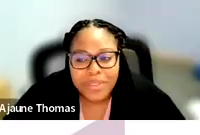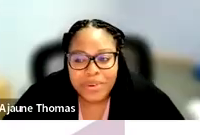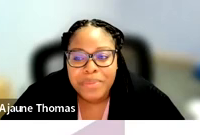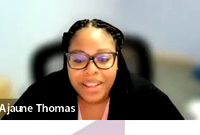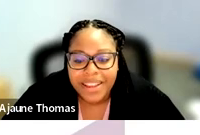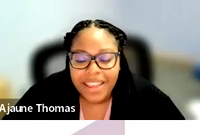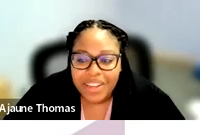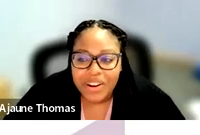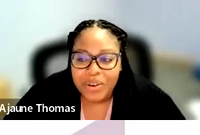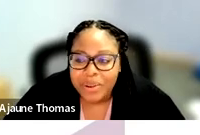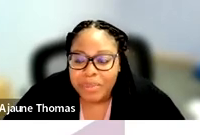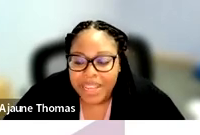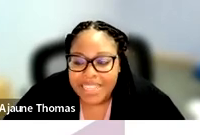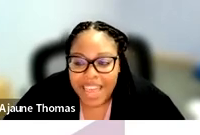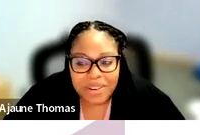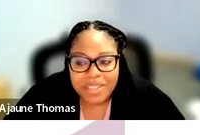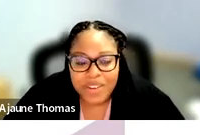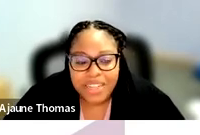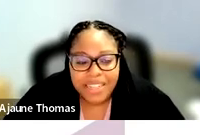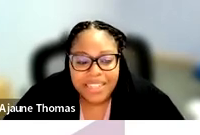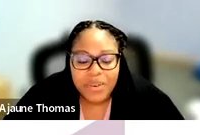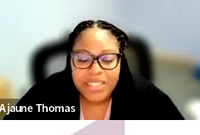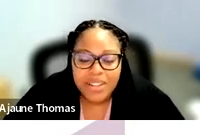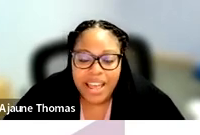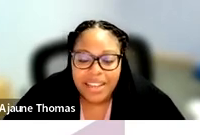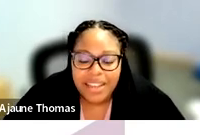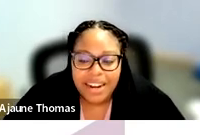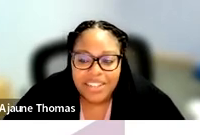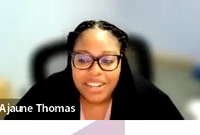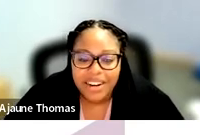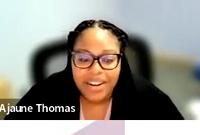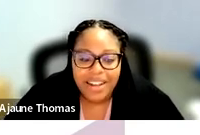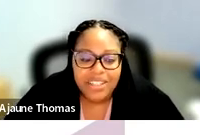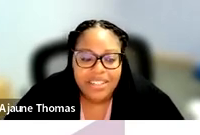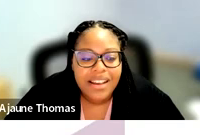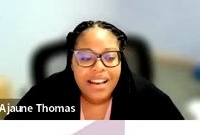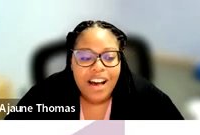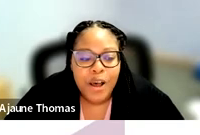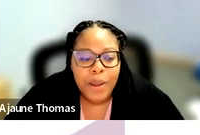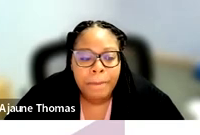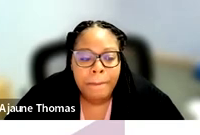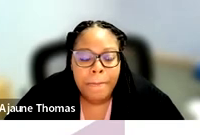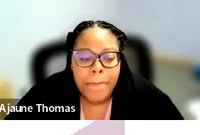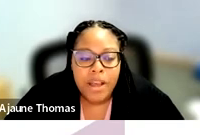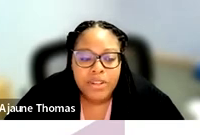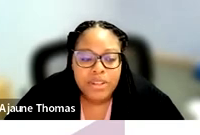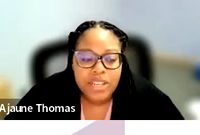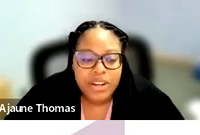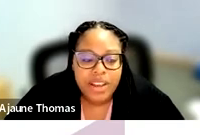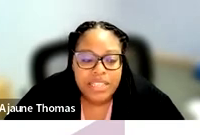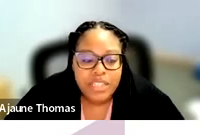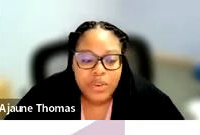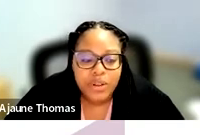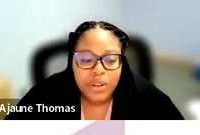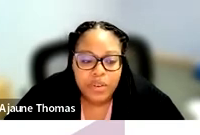whole way through, but we were playing this game and it was fun, so it's still that connection, interaction. Also using